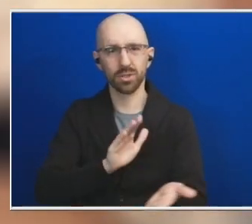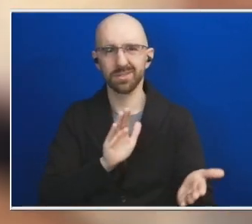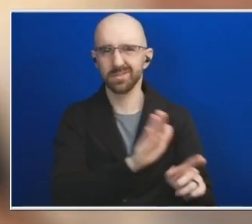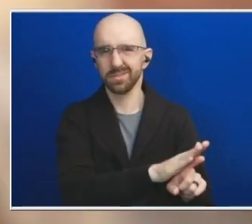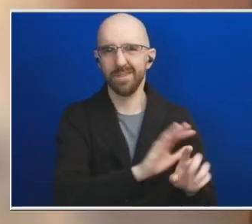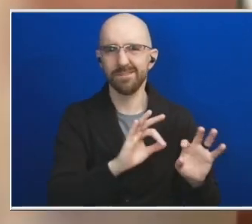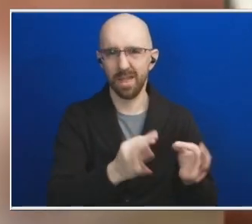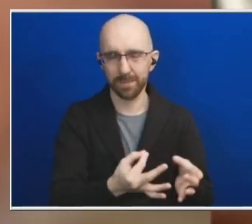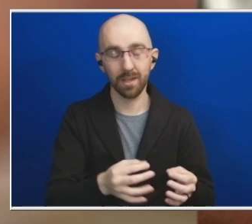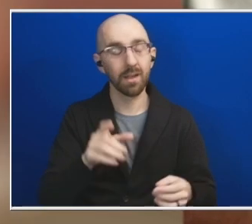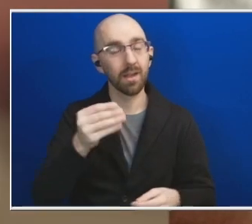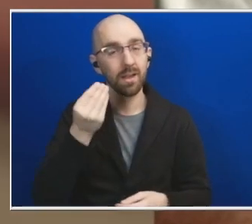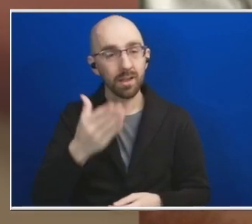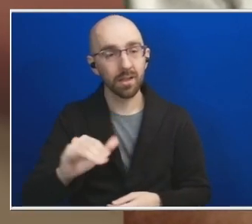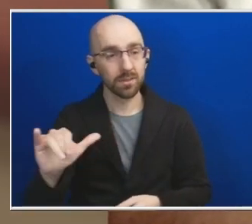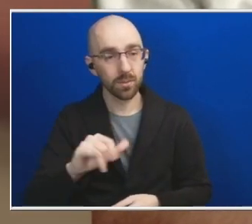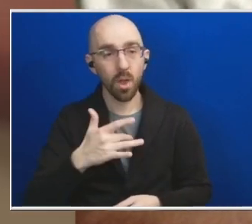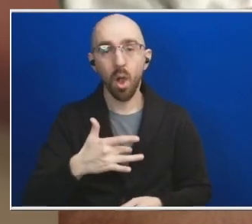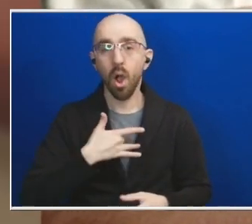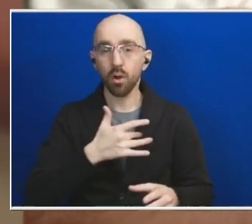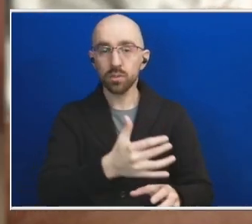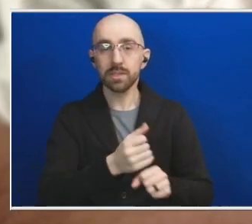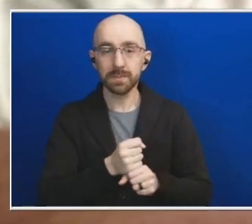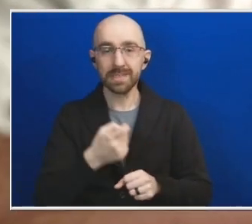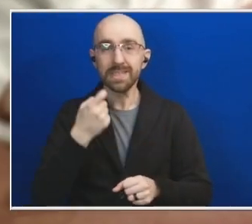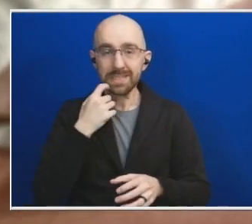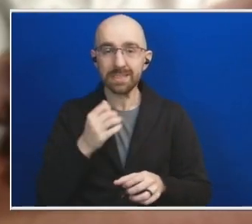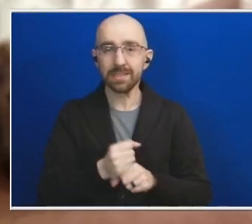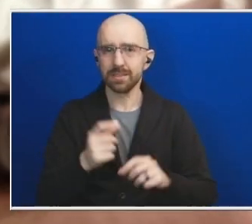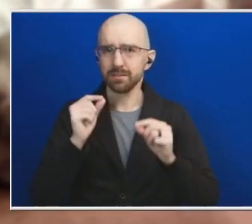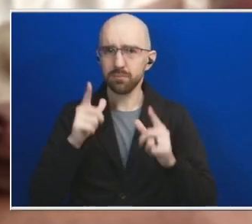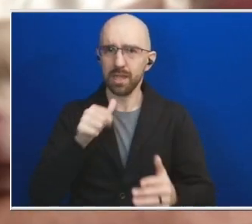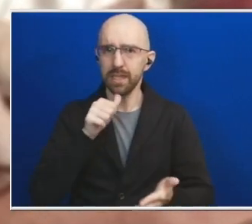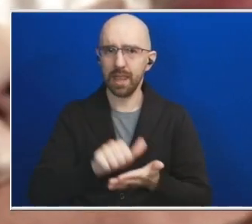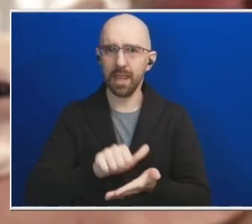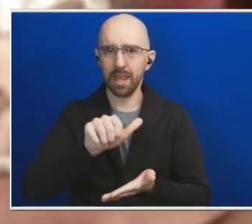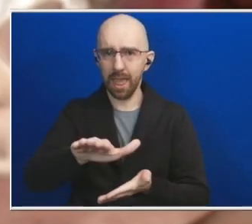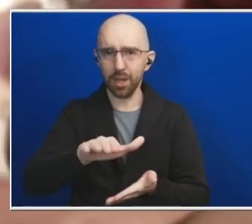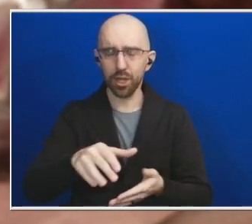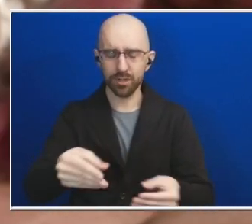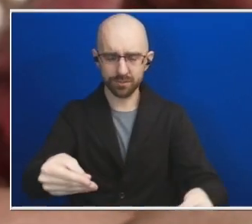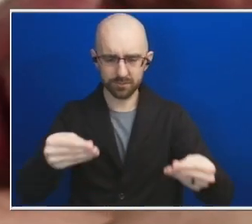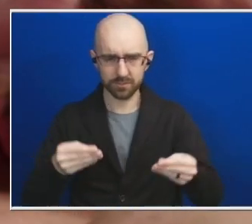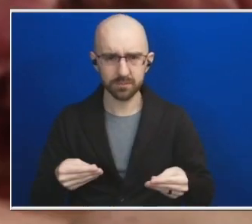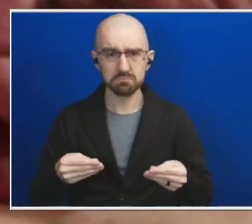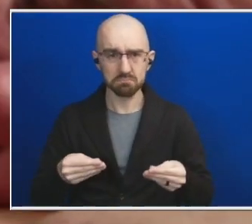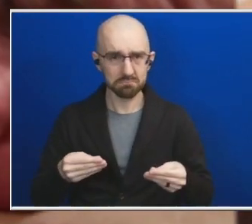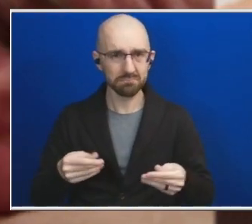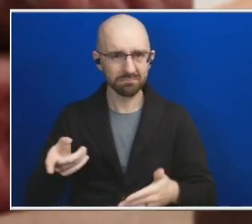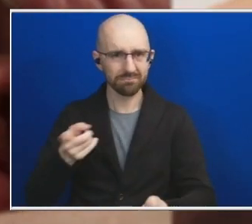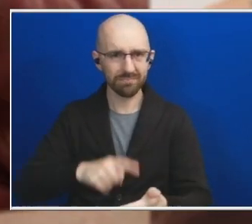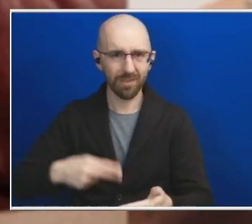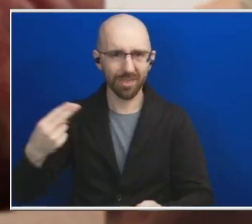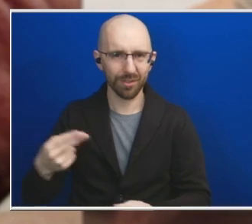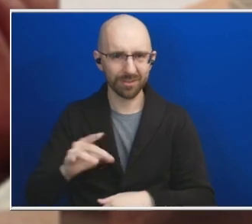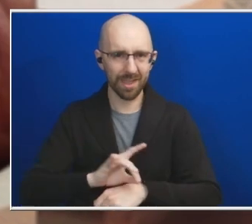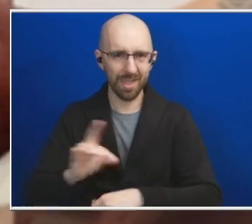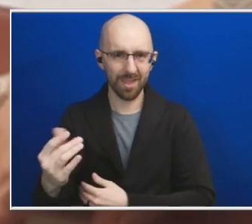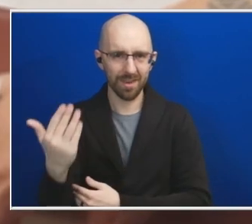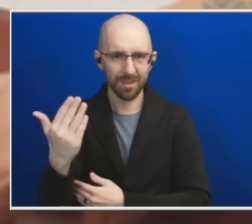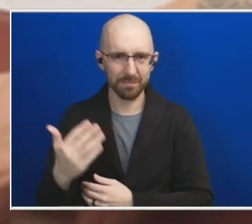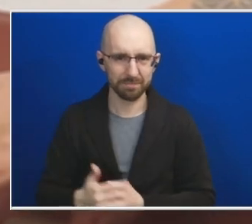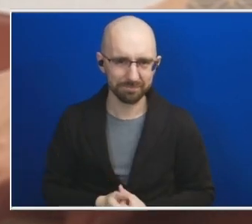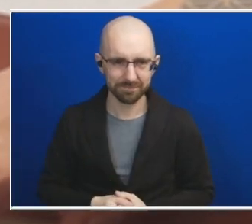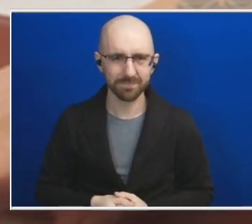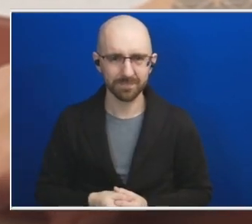one of these heart recipients just received a very surprising letter in the mail. That's next Thursday at 8 a.m.